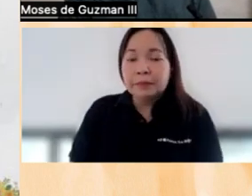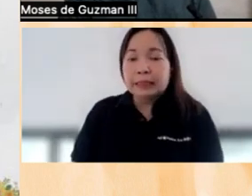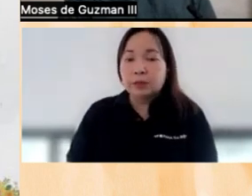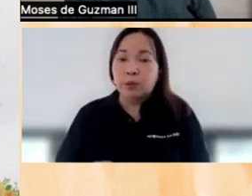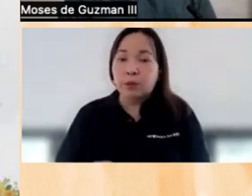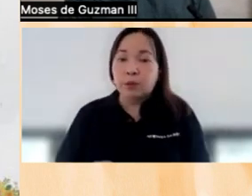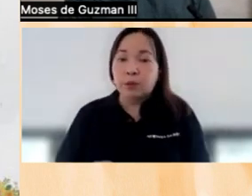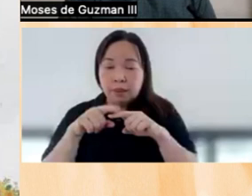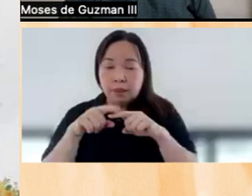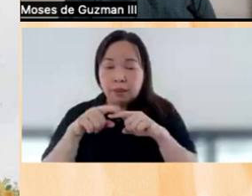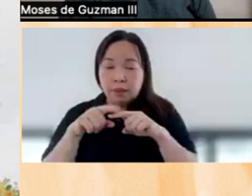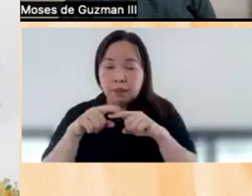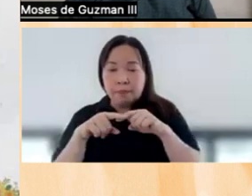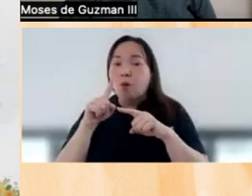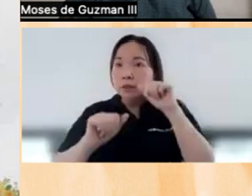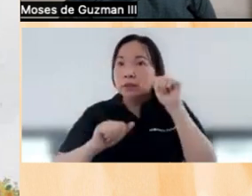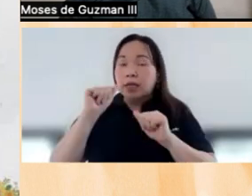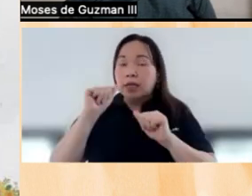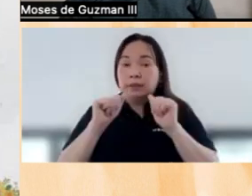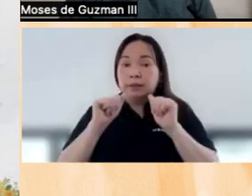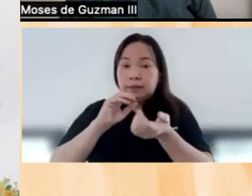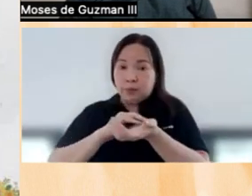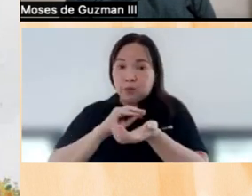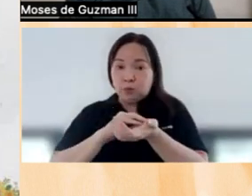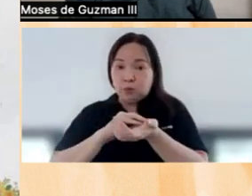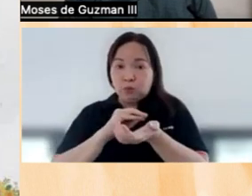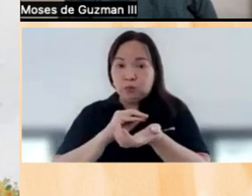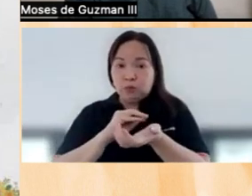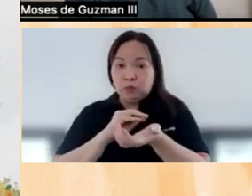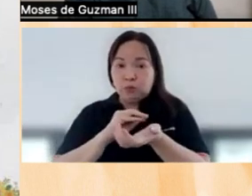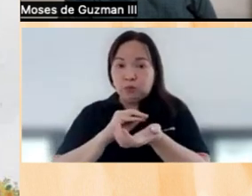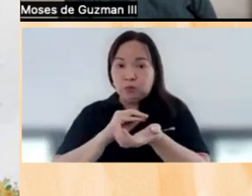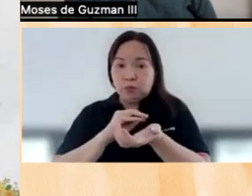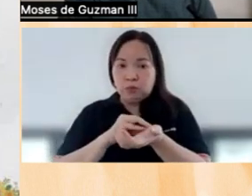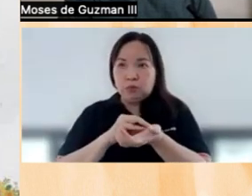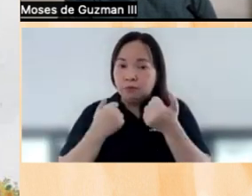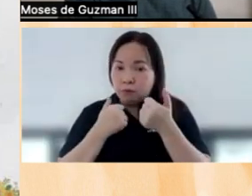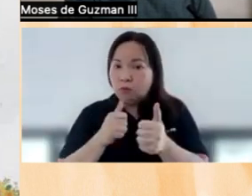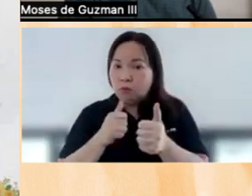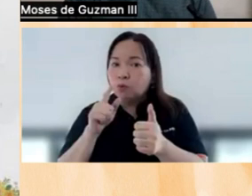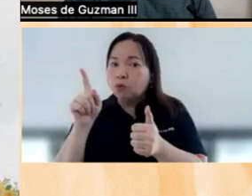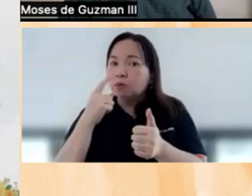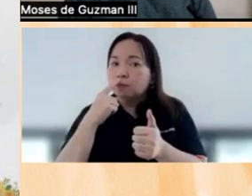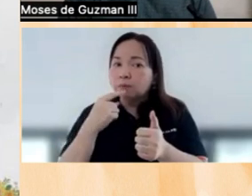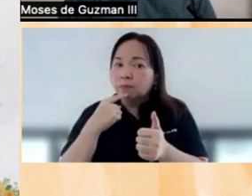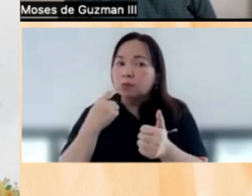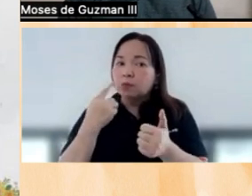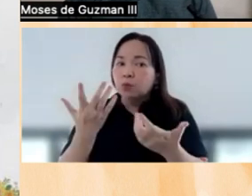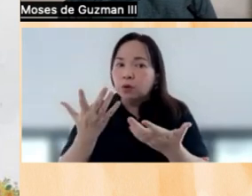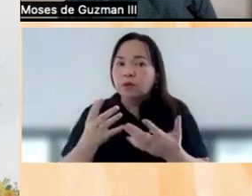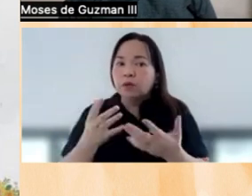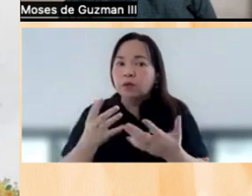There are ways to approach a suicidal adolescent. We can counsel a suicidal